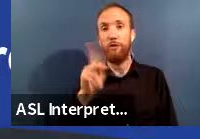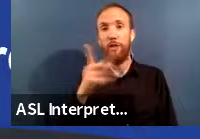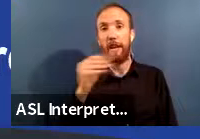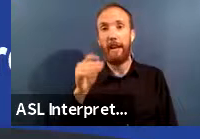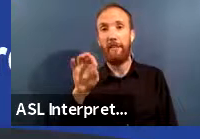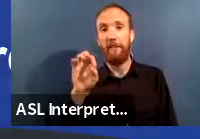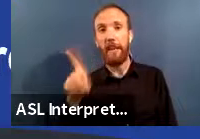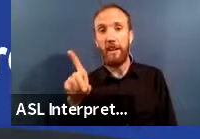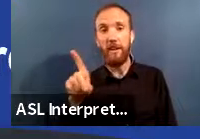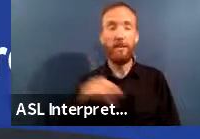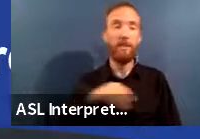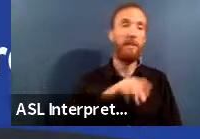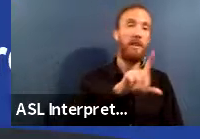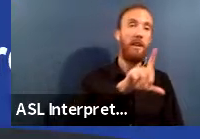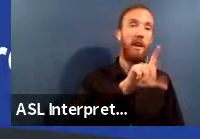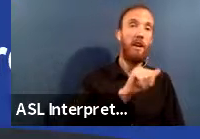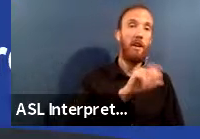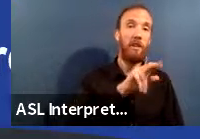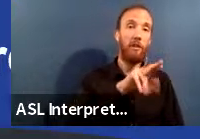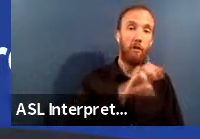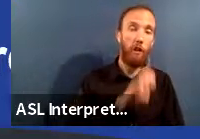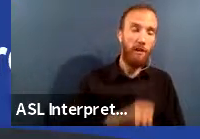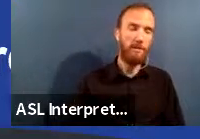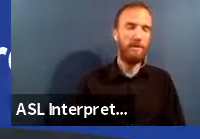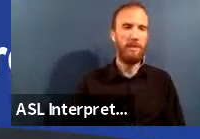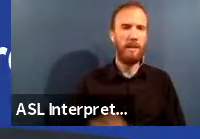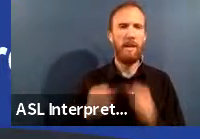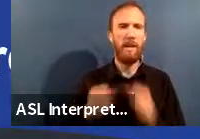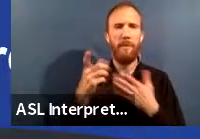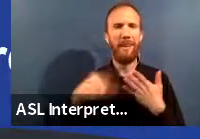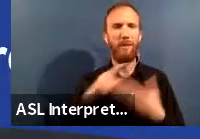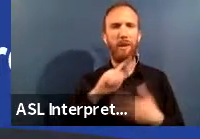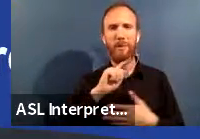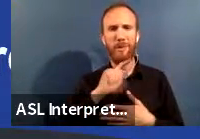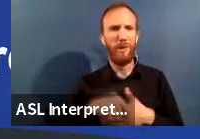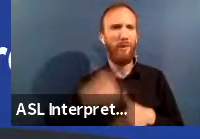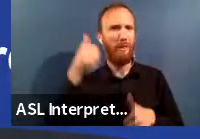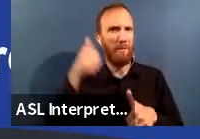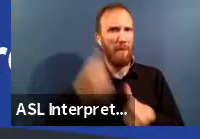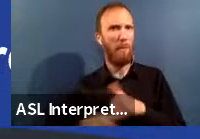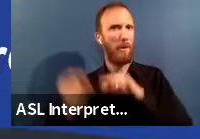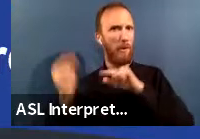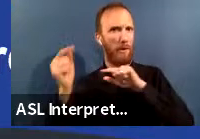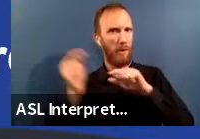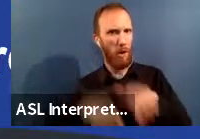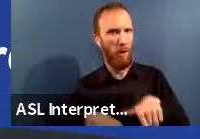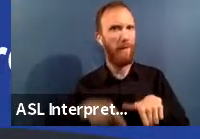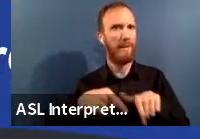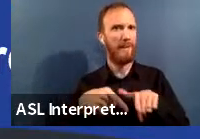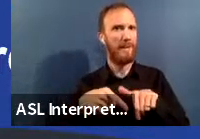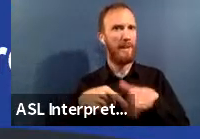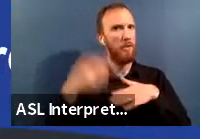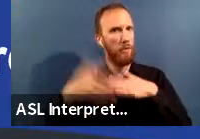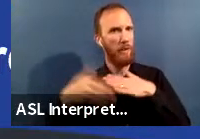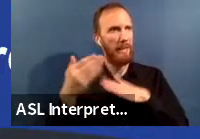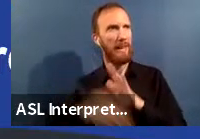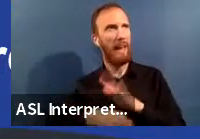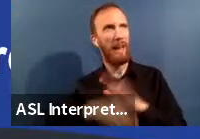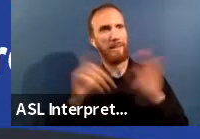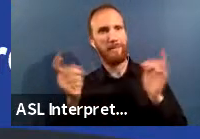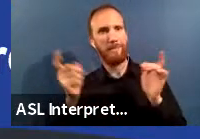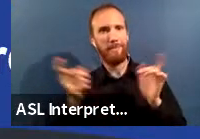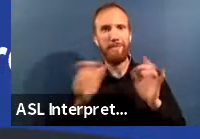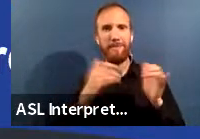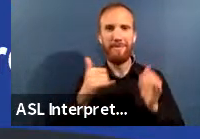have fond memories of attending or participating in these types of events at the stadiums. Our natatoriums or swimming